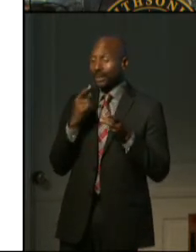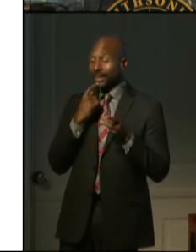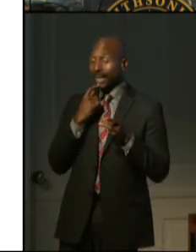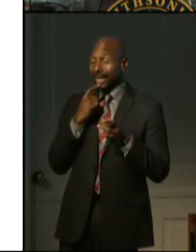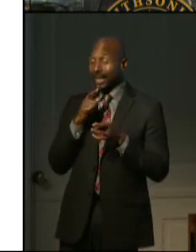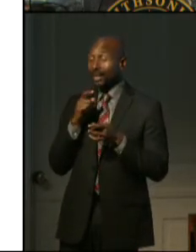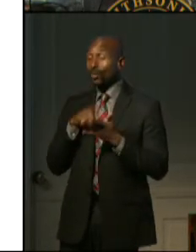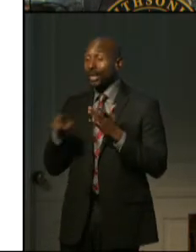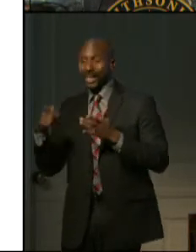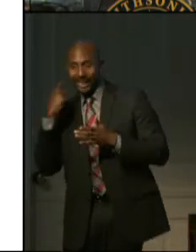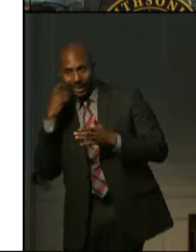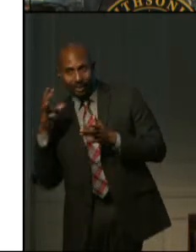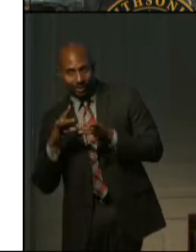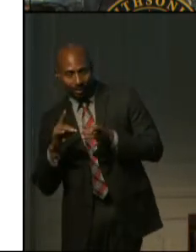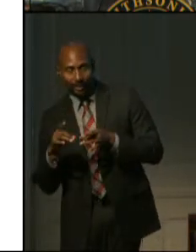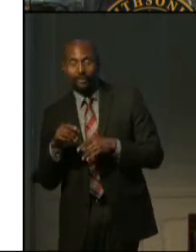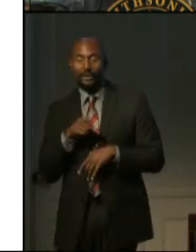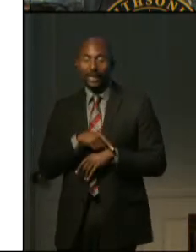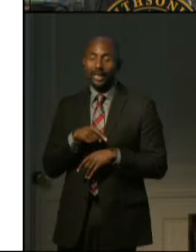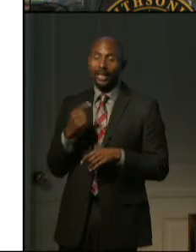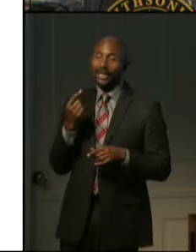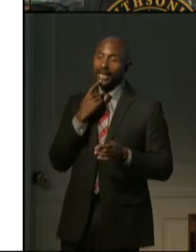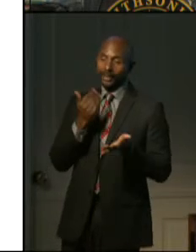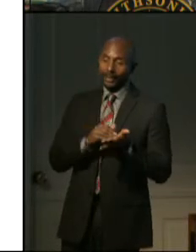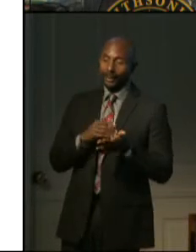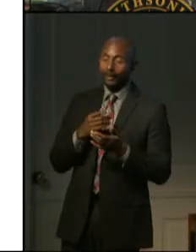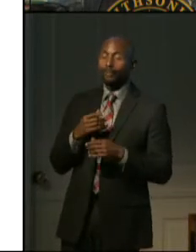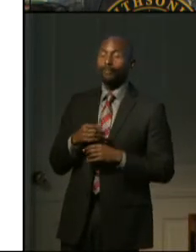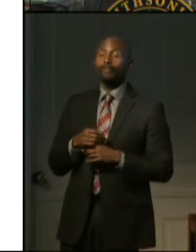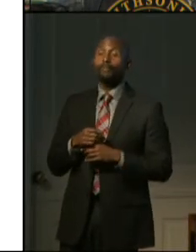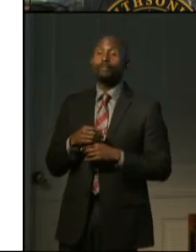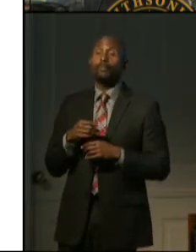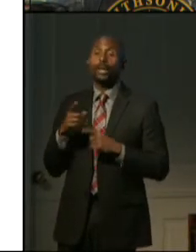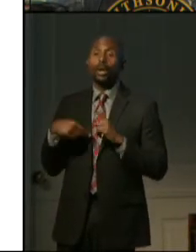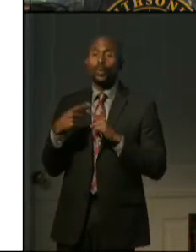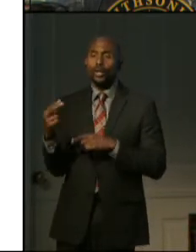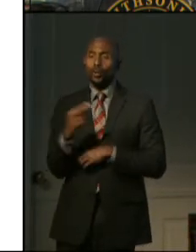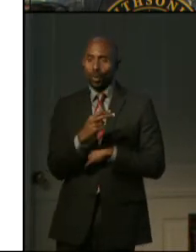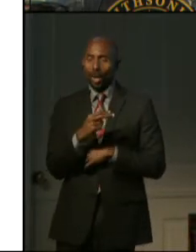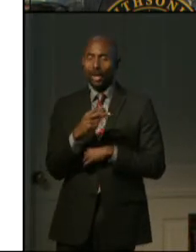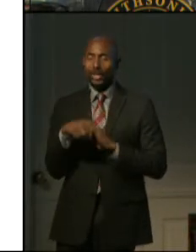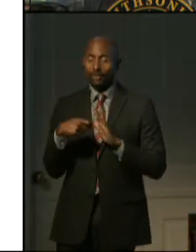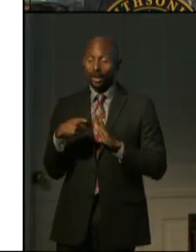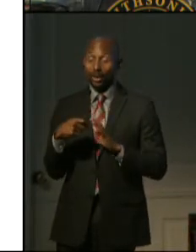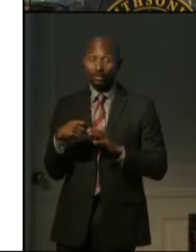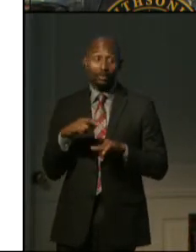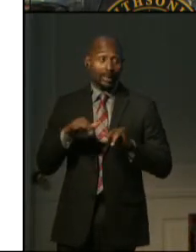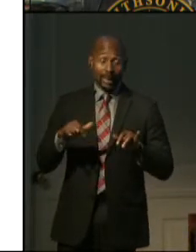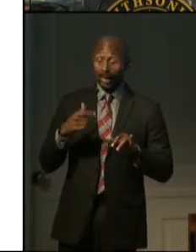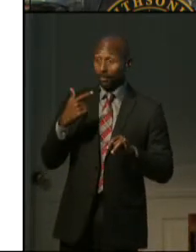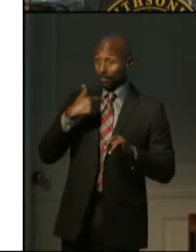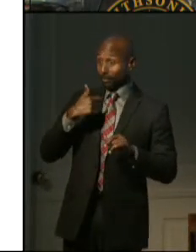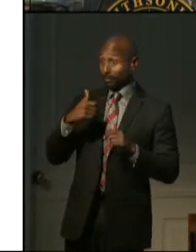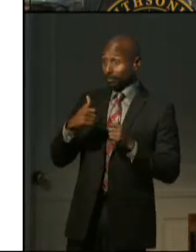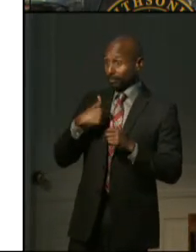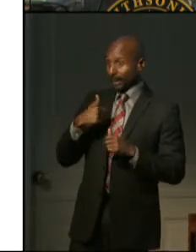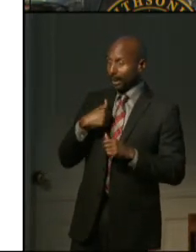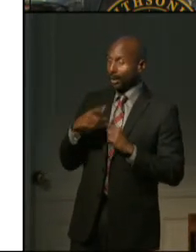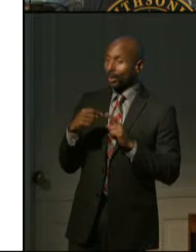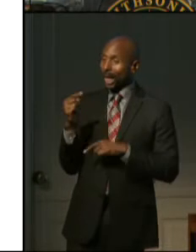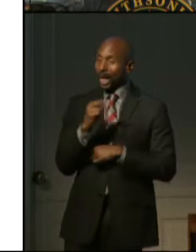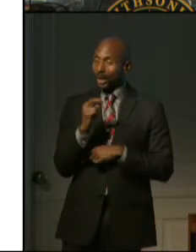the discussion. As you look at this video, or as I look at this video, I think about two things. The first is, how do I know they're